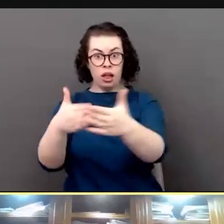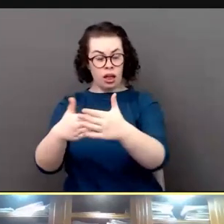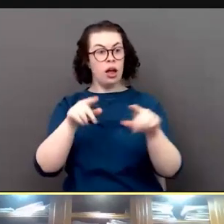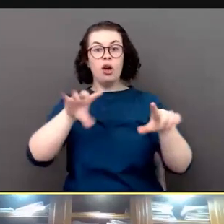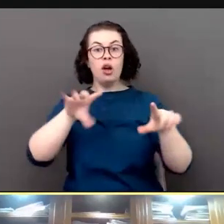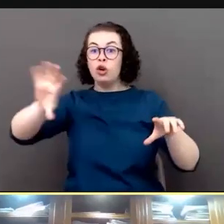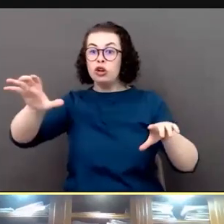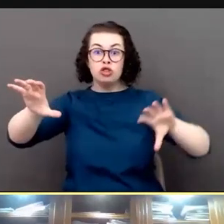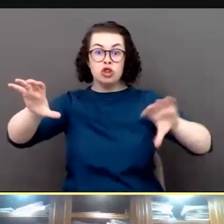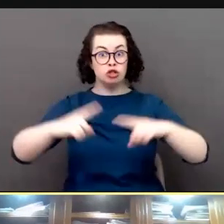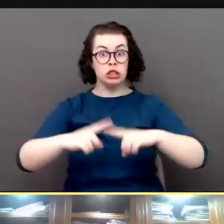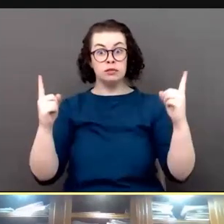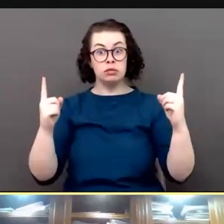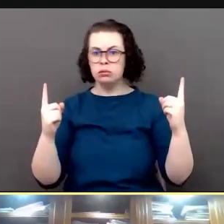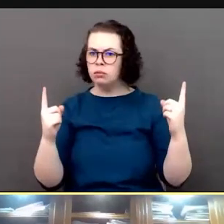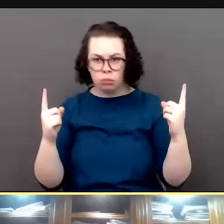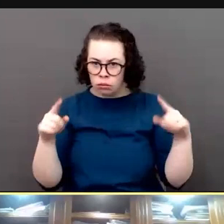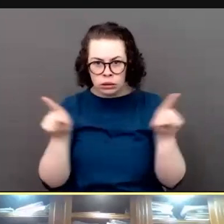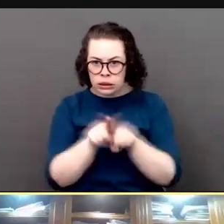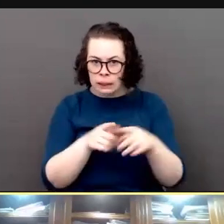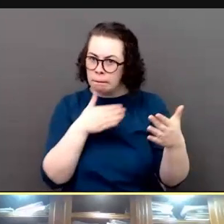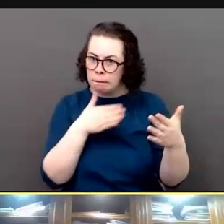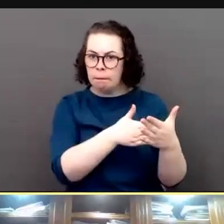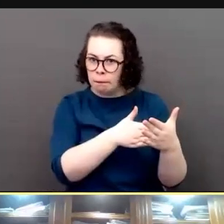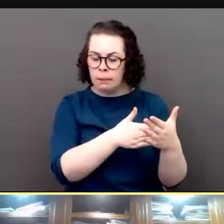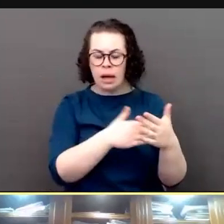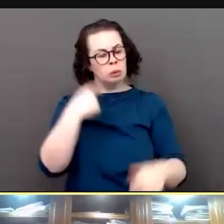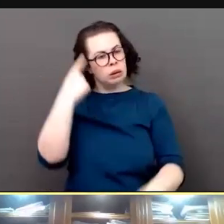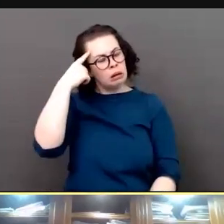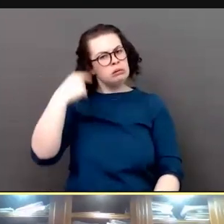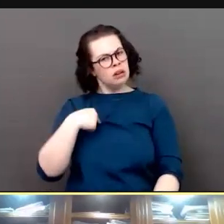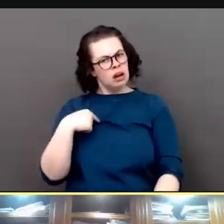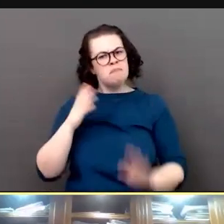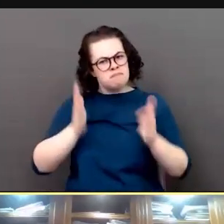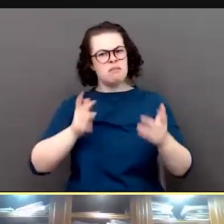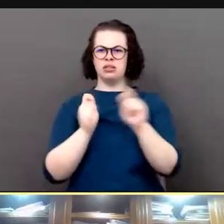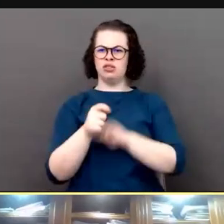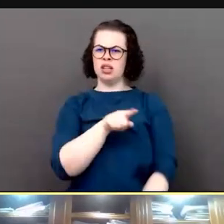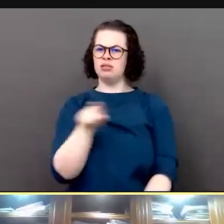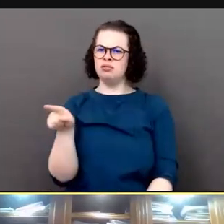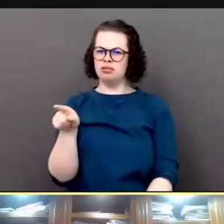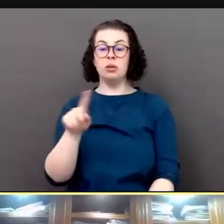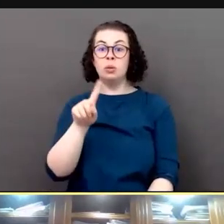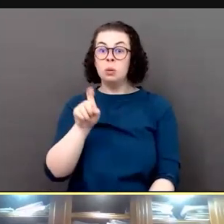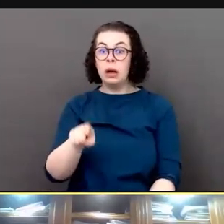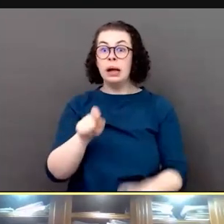that something really needed to be done to advance, because users were reporting that